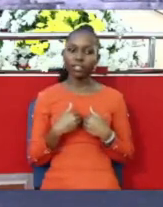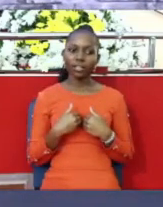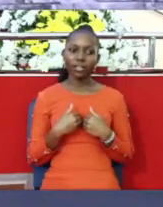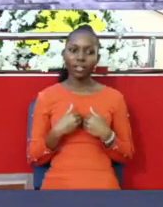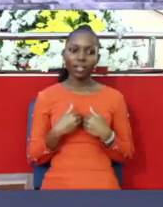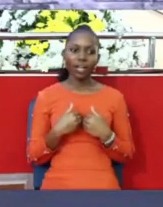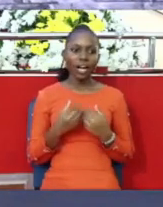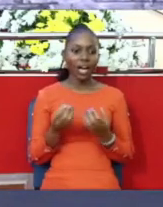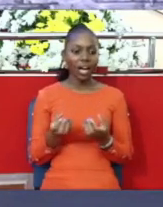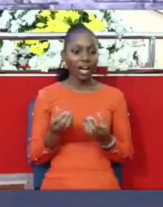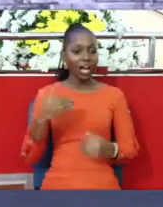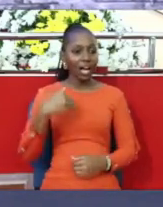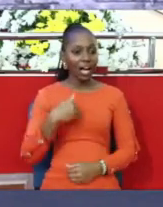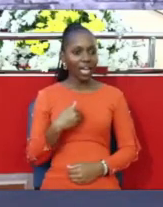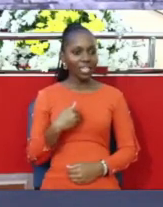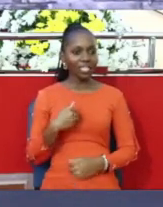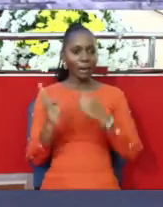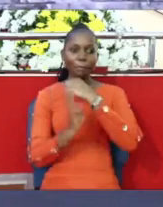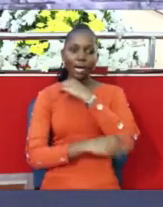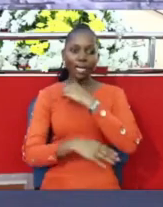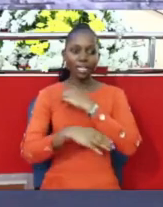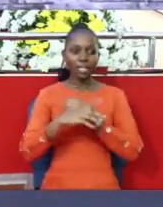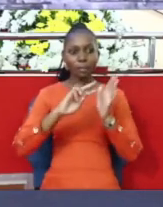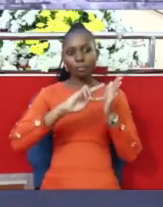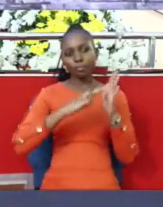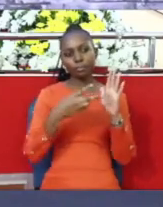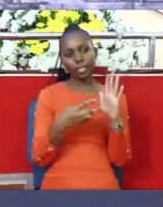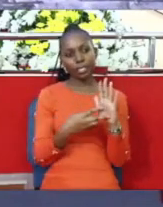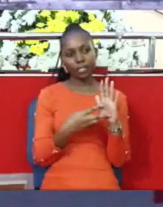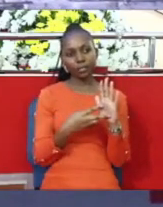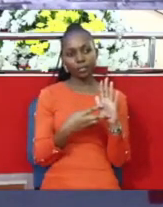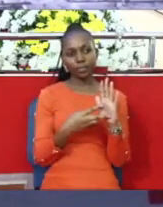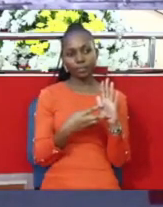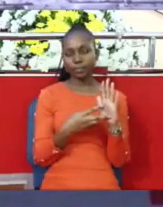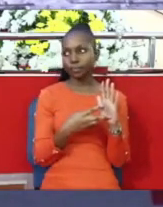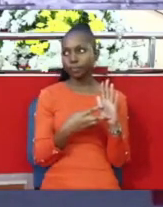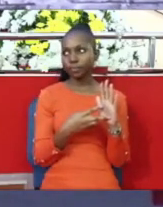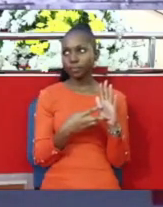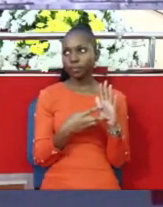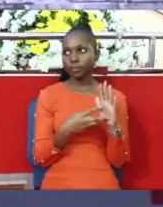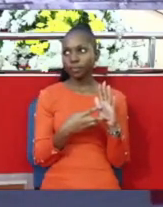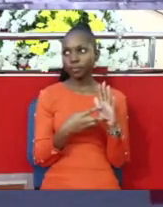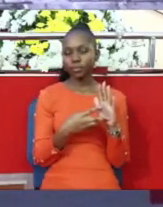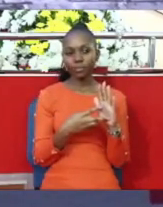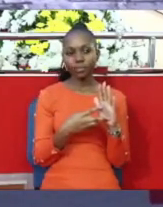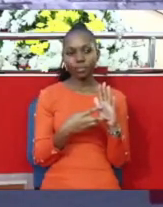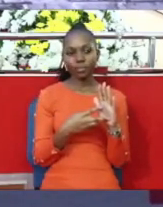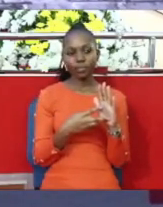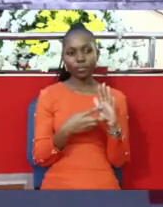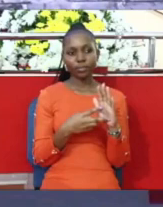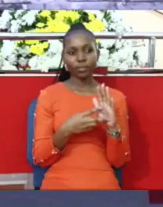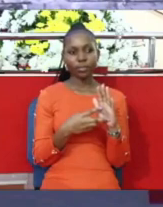that was done by the one I was toward. Linabeba matendo ya yule niliyotajwa. And therefore, na basi,